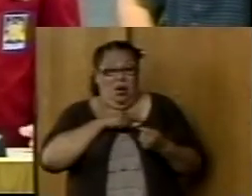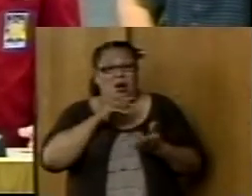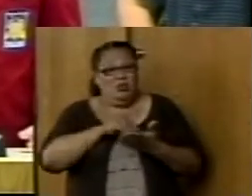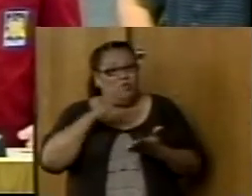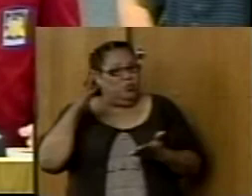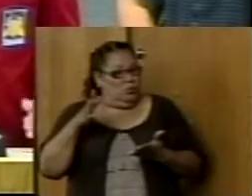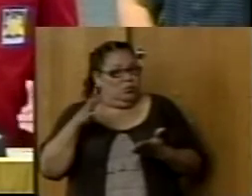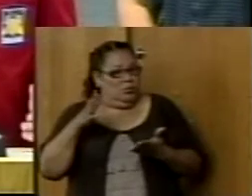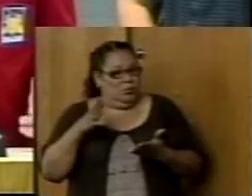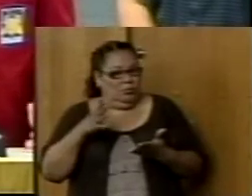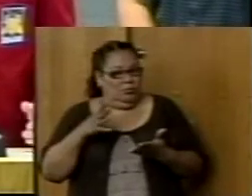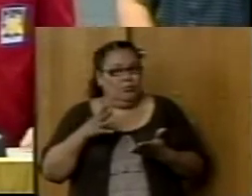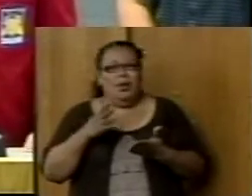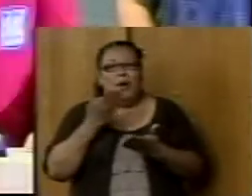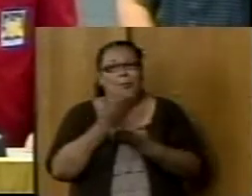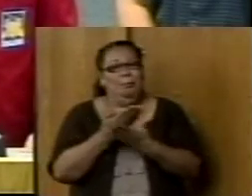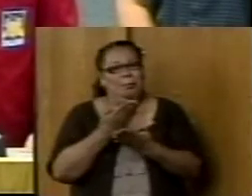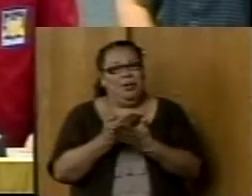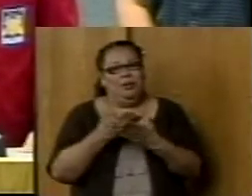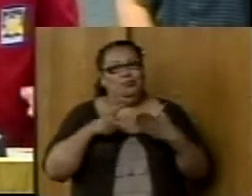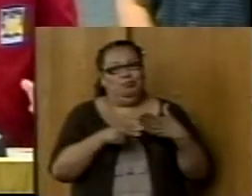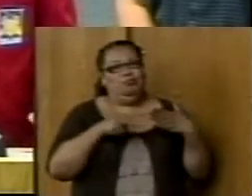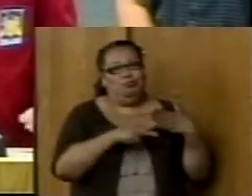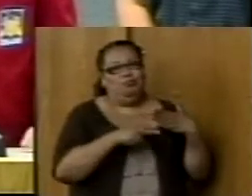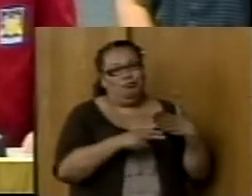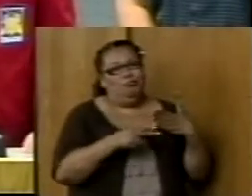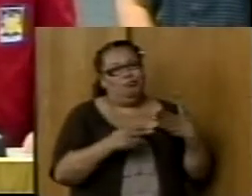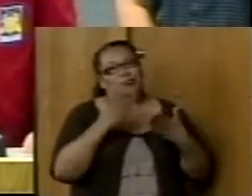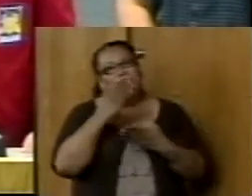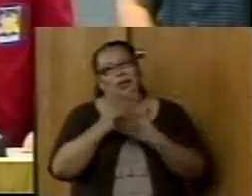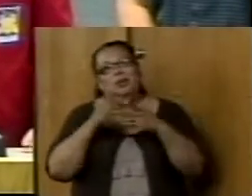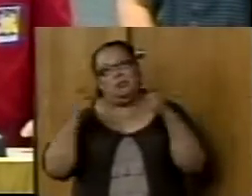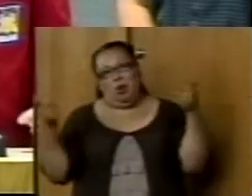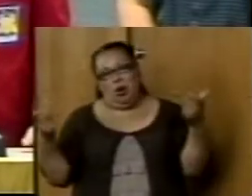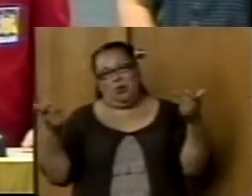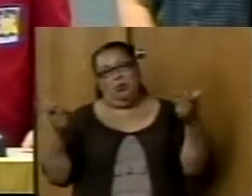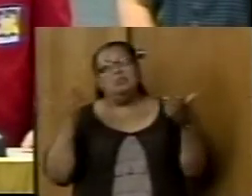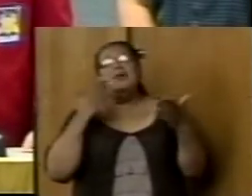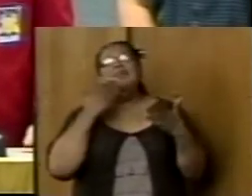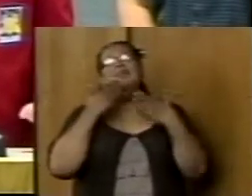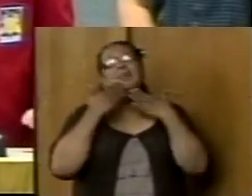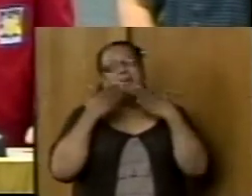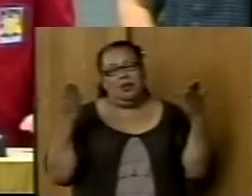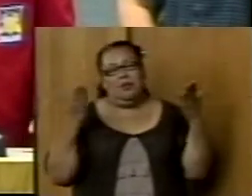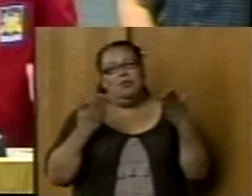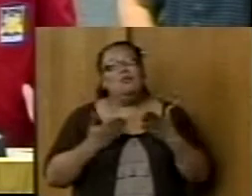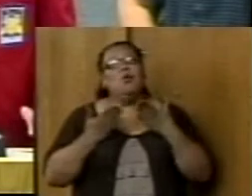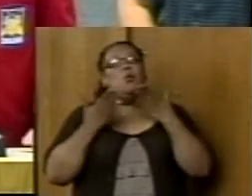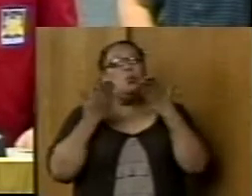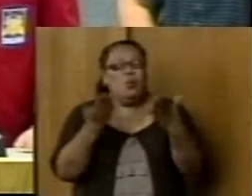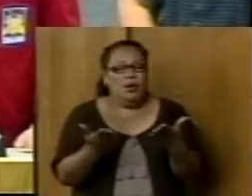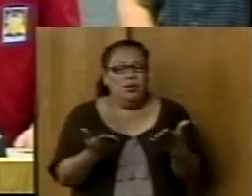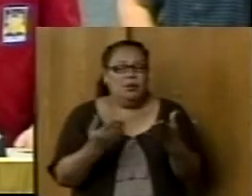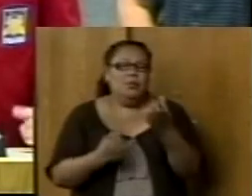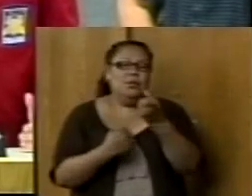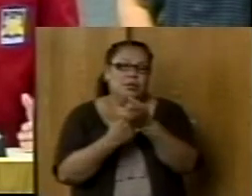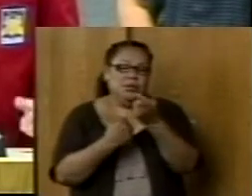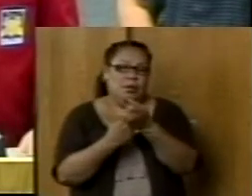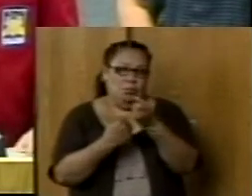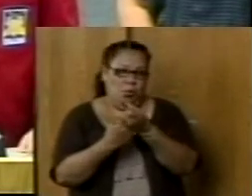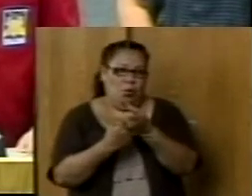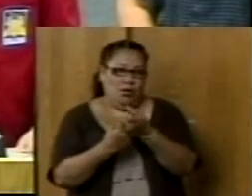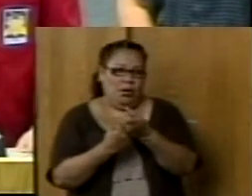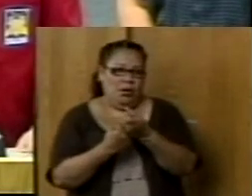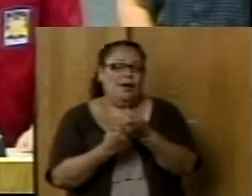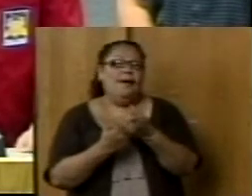cuts continue to be a big part of education, but thank you for willingly supporting and continuing to support us and helping